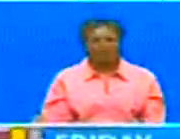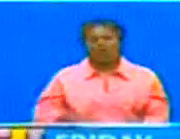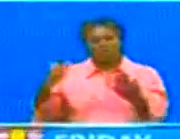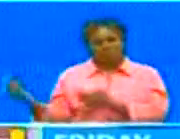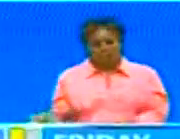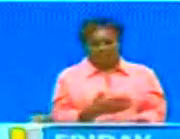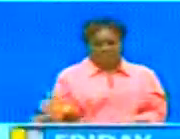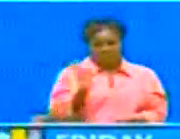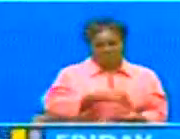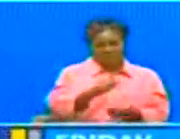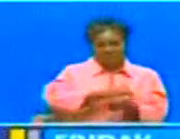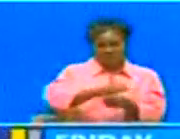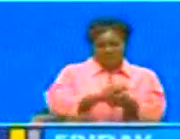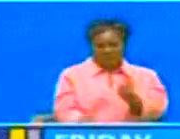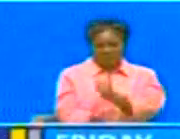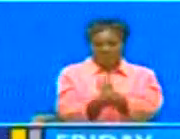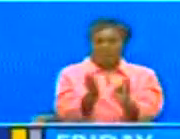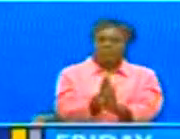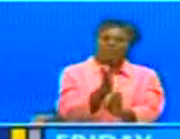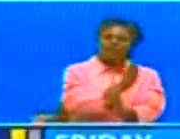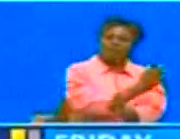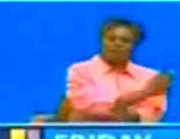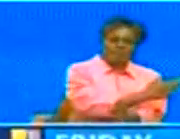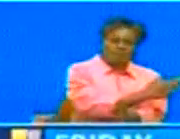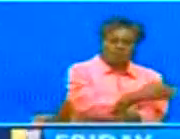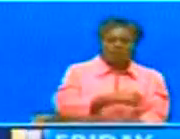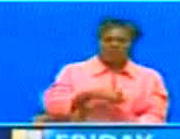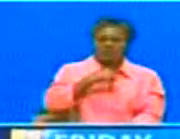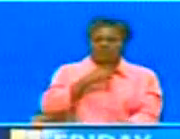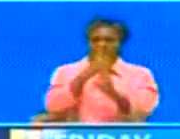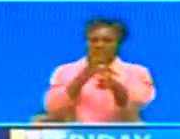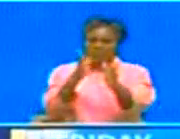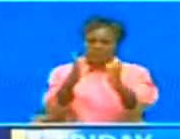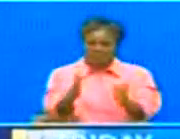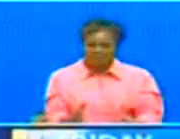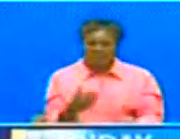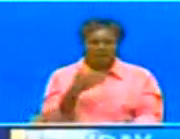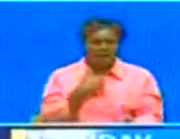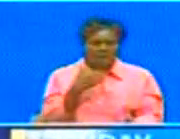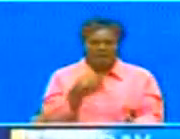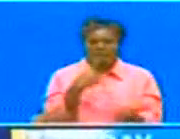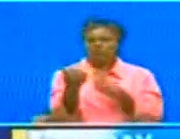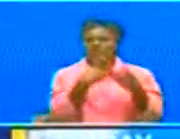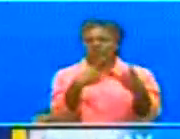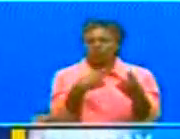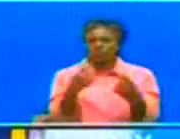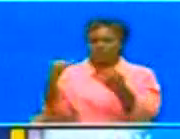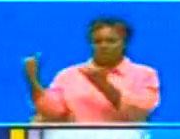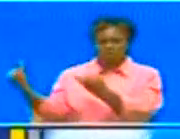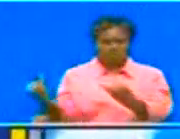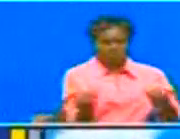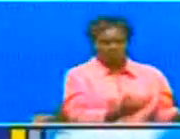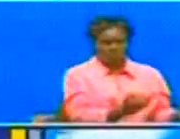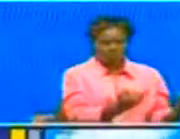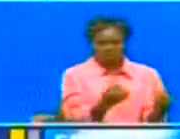Welcome back to KTN Friday Briefing. Before we get to the guest anchor and, of course, having a chit-chat, let me just introduce him